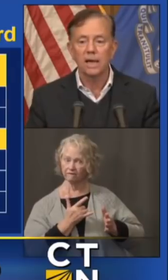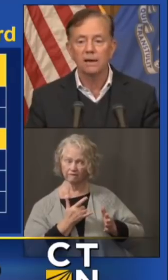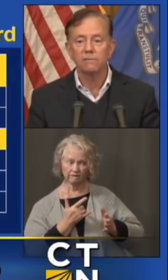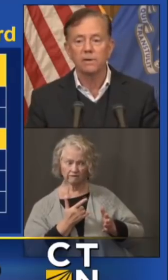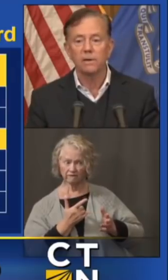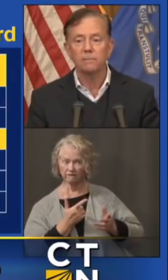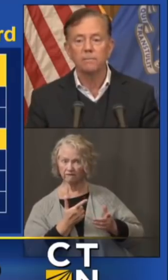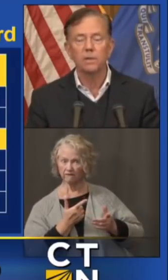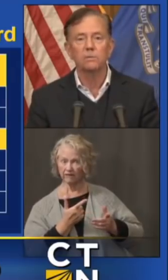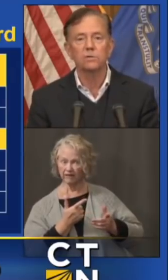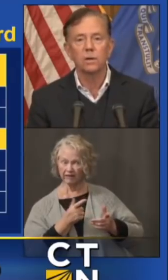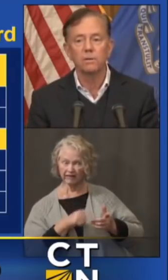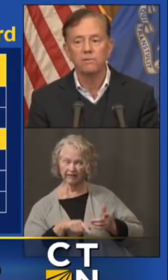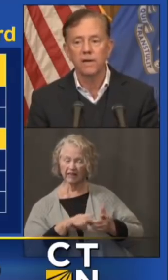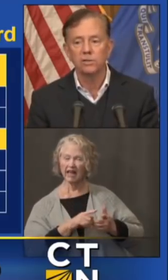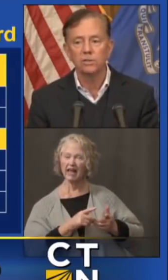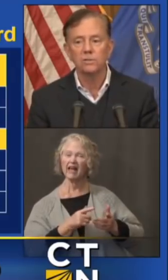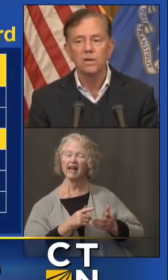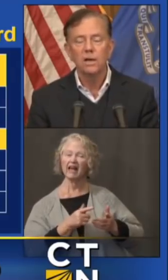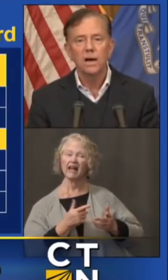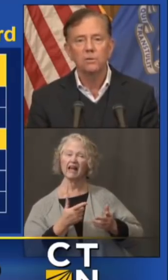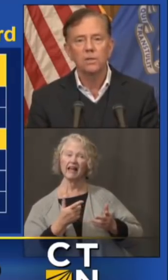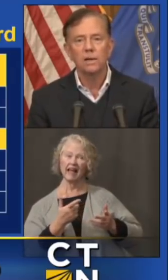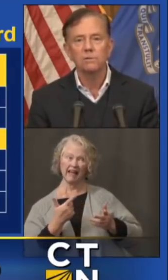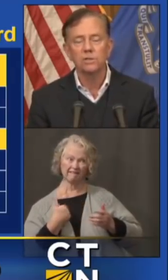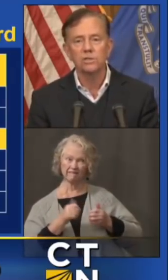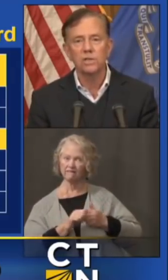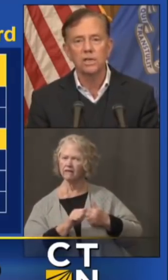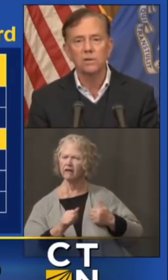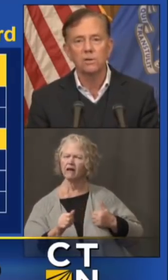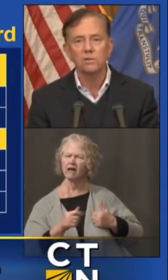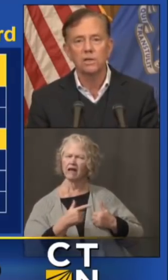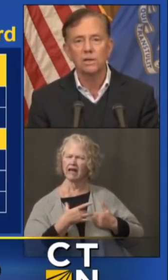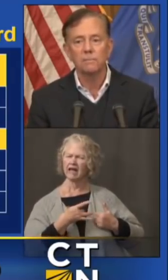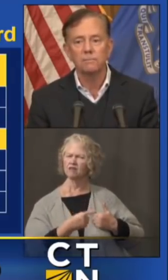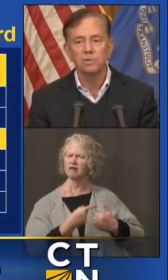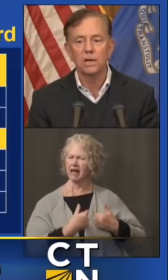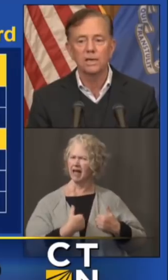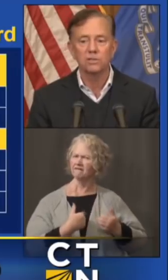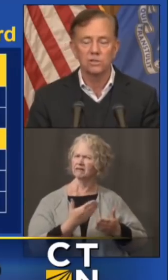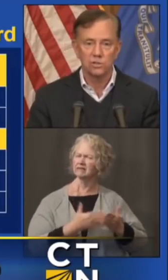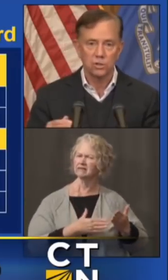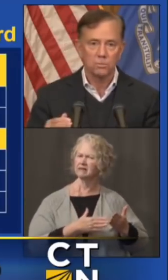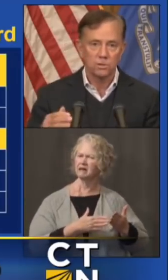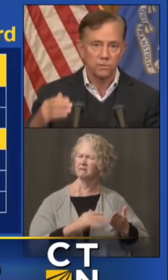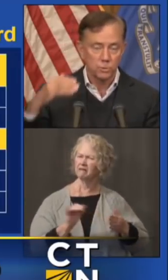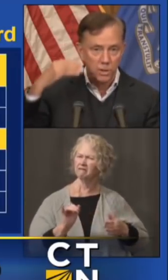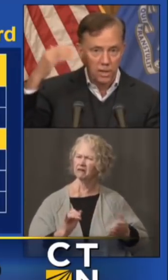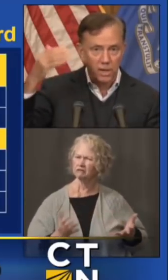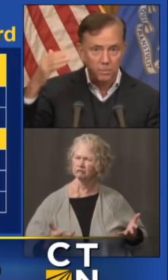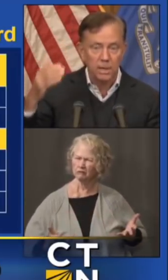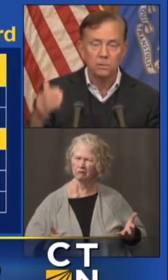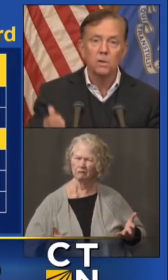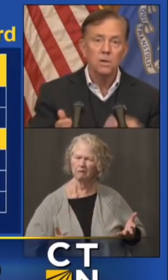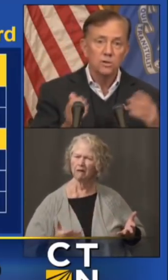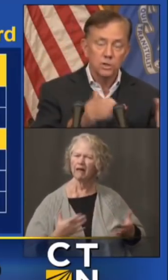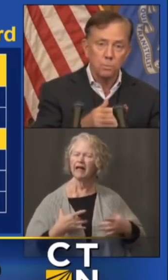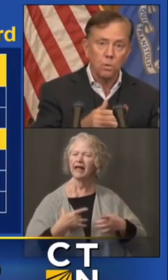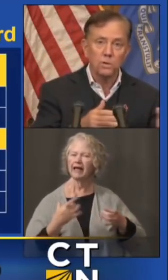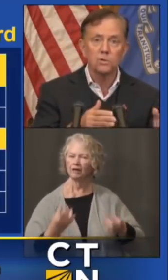likely to have, some infections. I thought that was just an interesting slide, just in terms of as we think